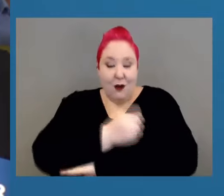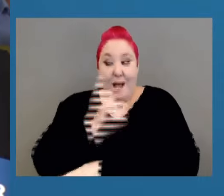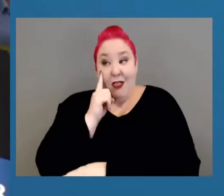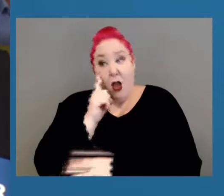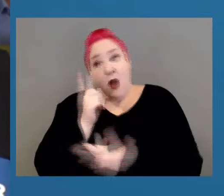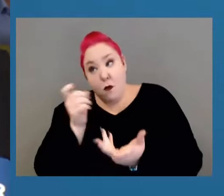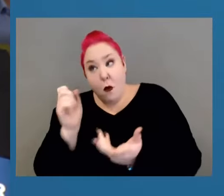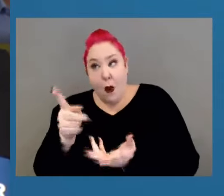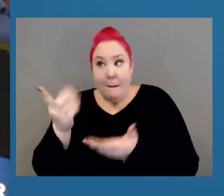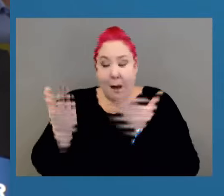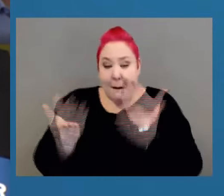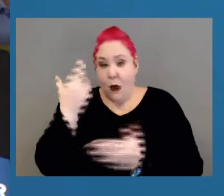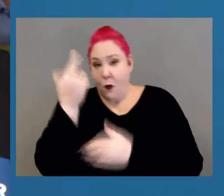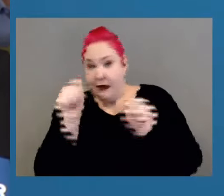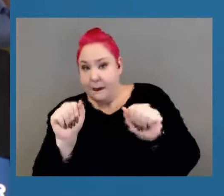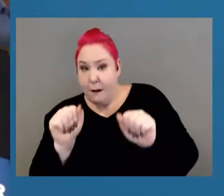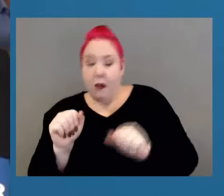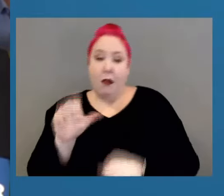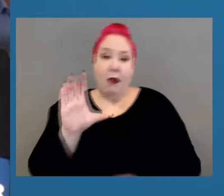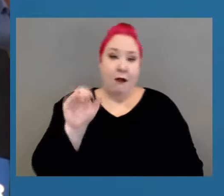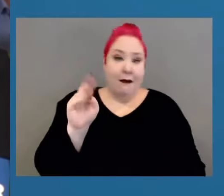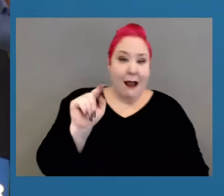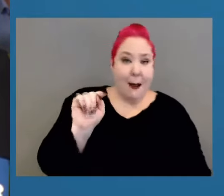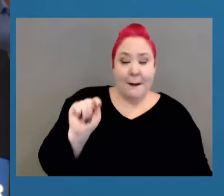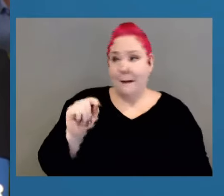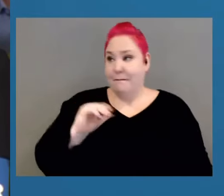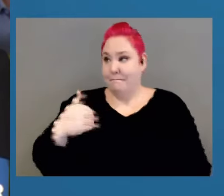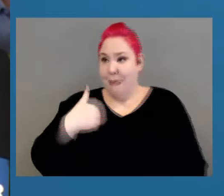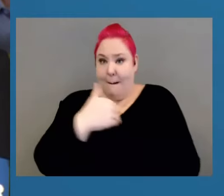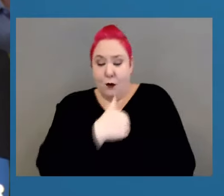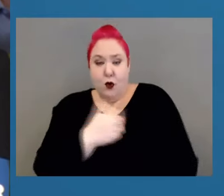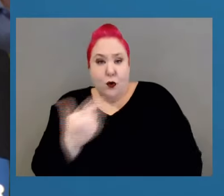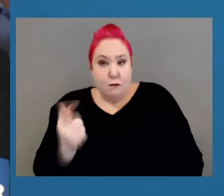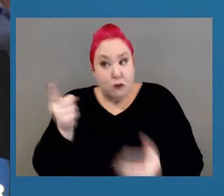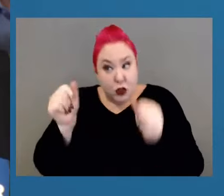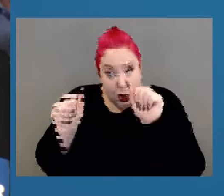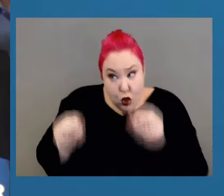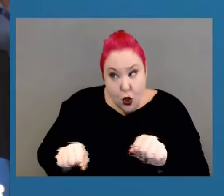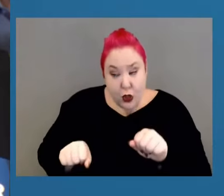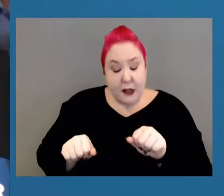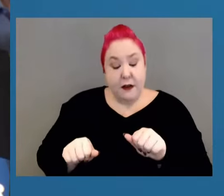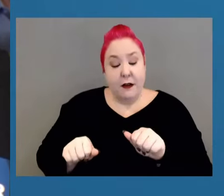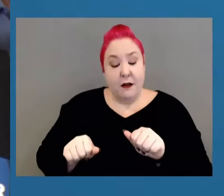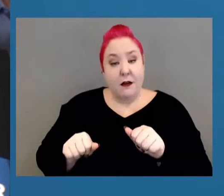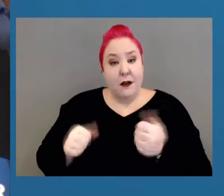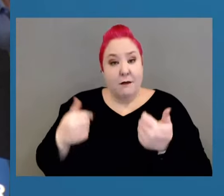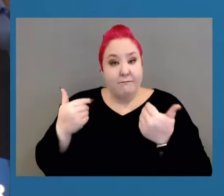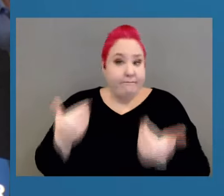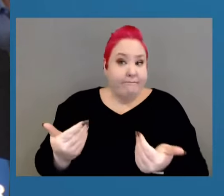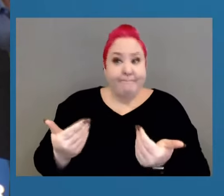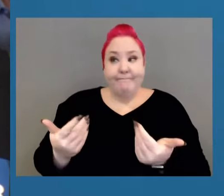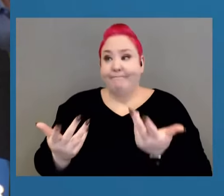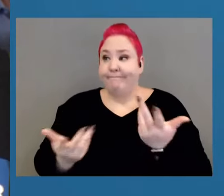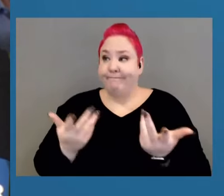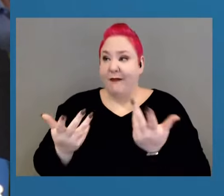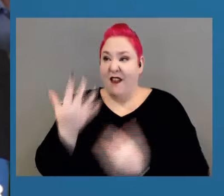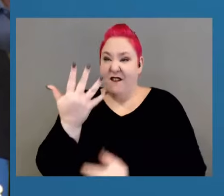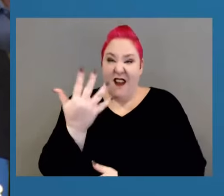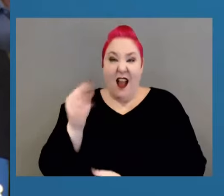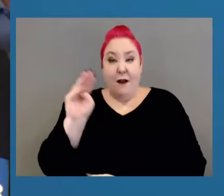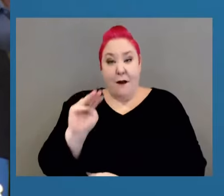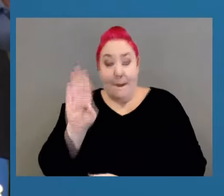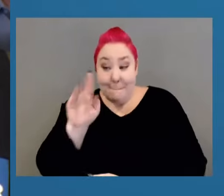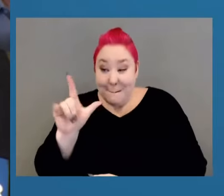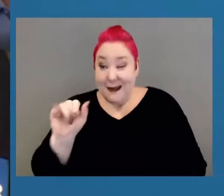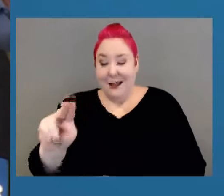She's a cabinet member. She has the ability to unleash $5 billion in emergency